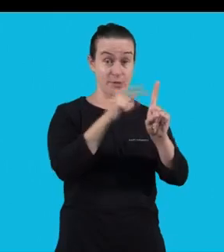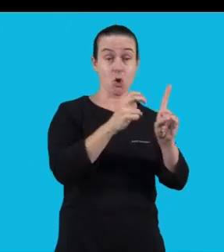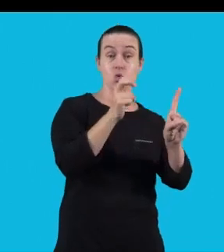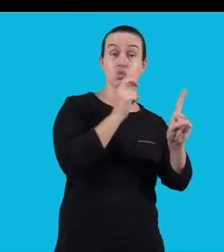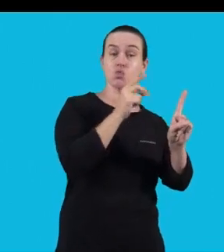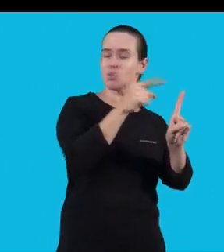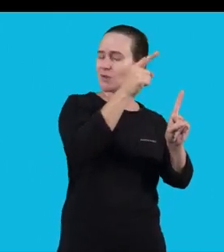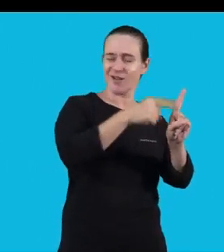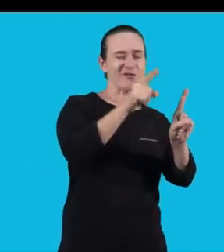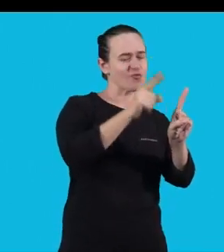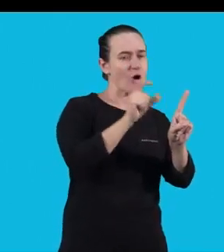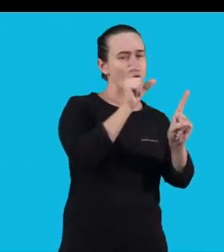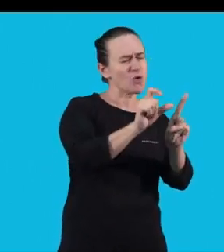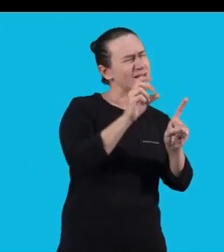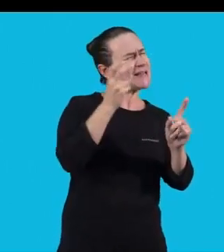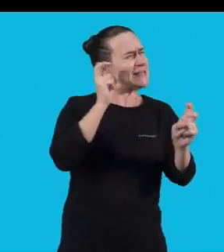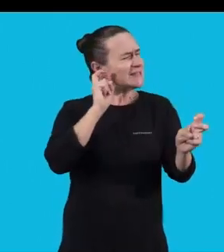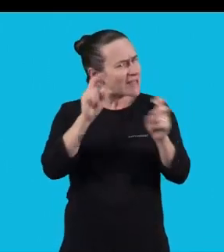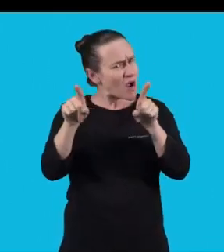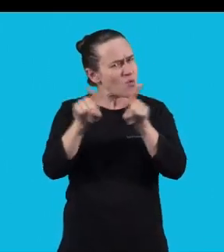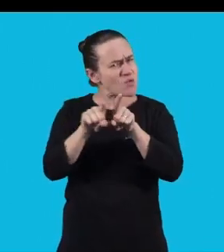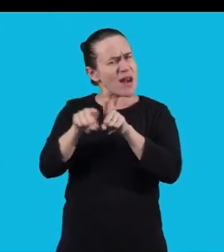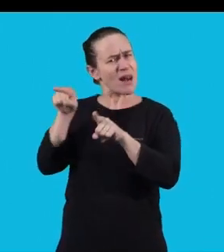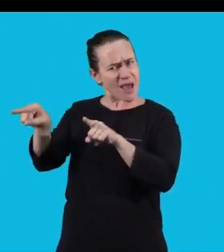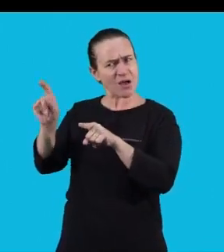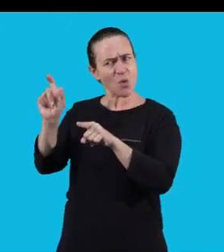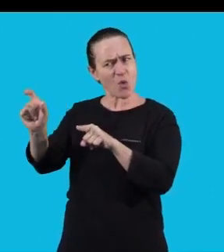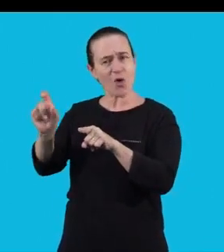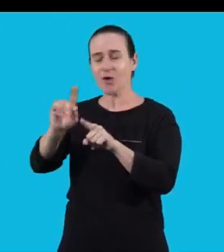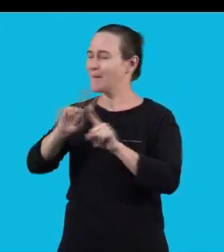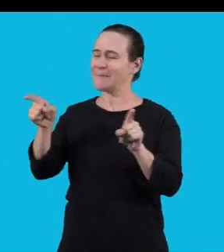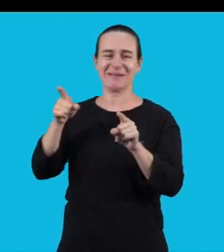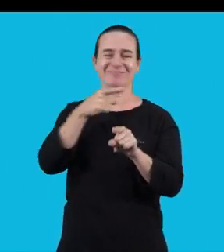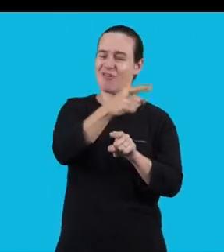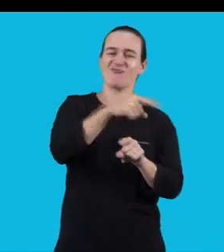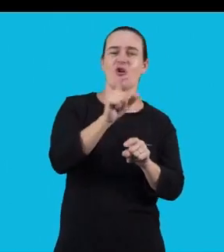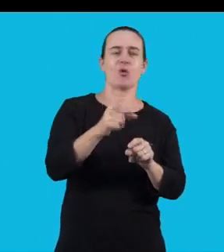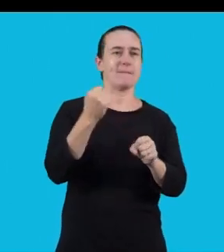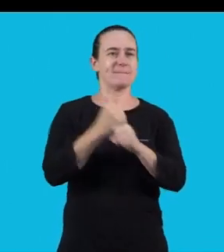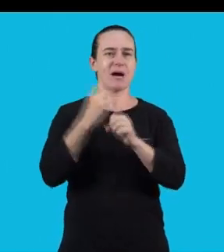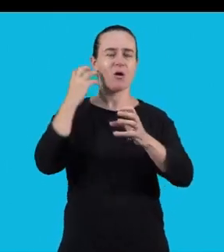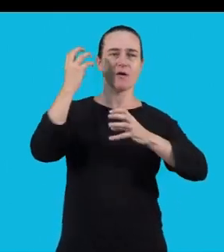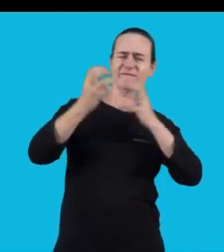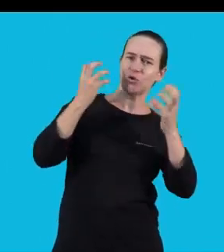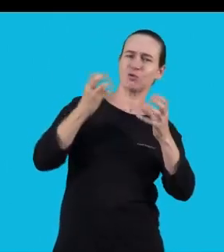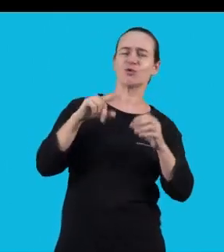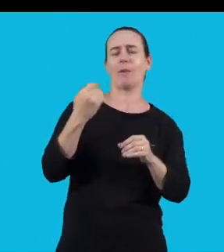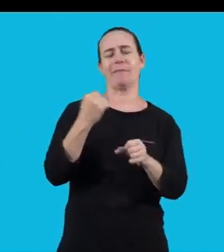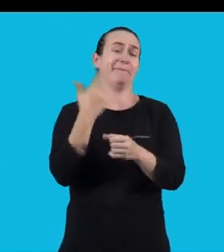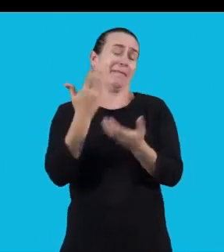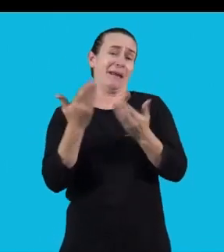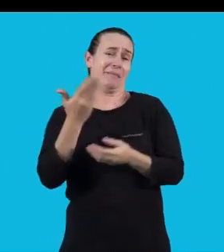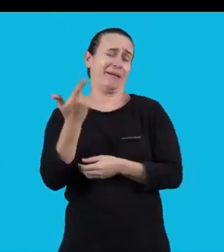an incorrect word that sounds similar to the correct word, causing confusion or accidental